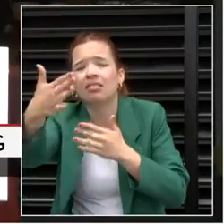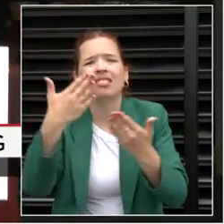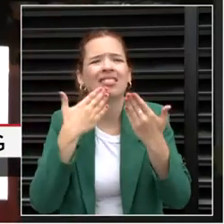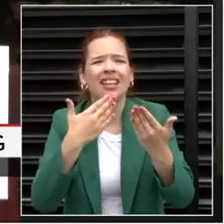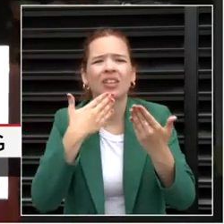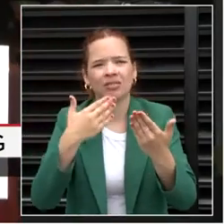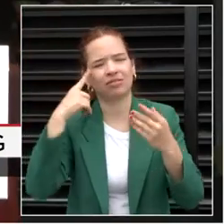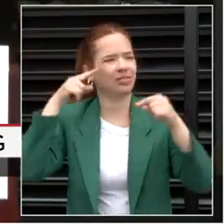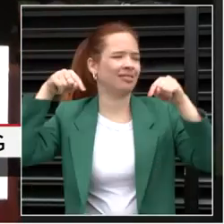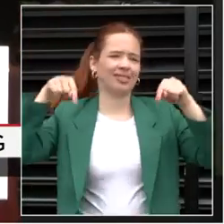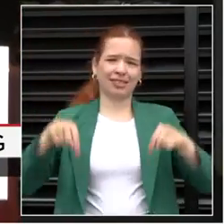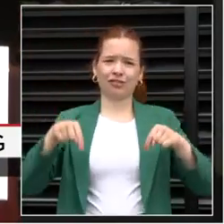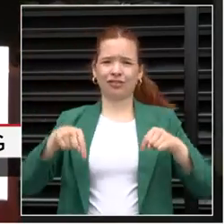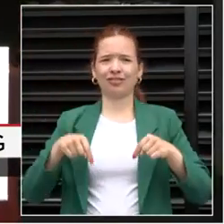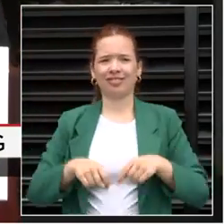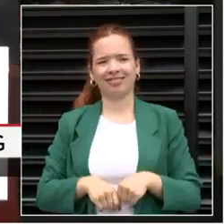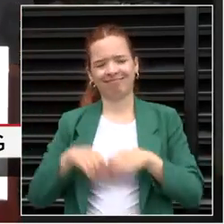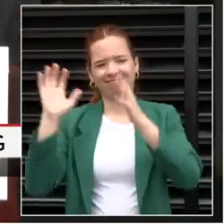phenomena.